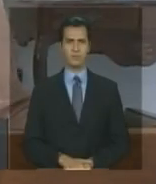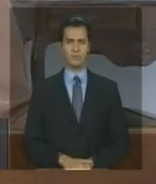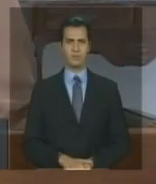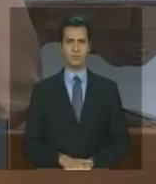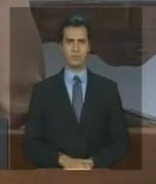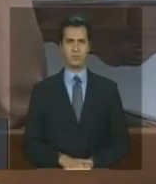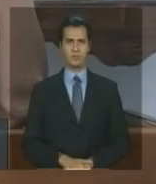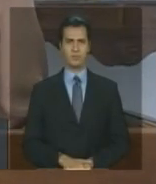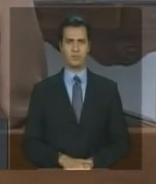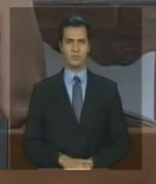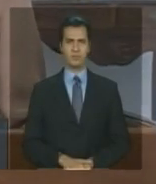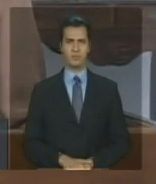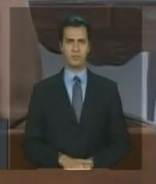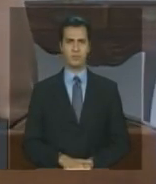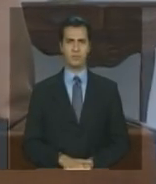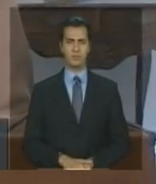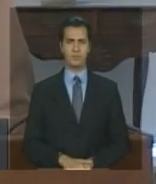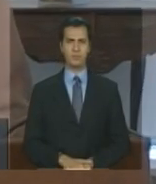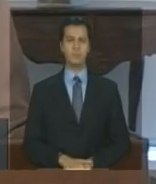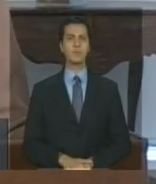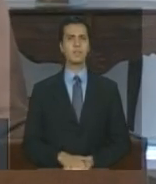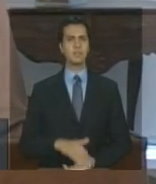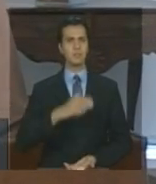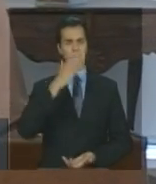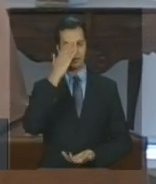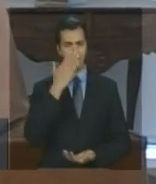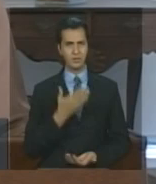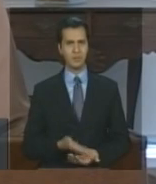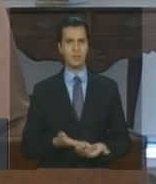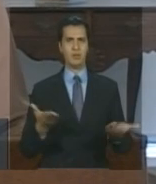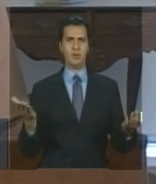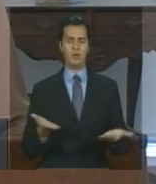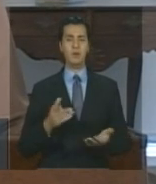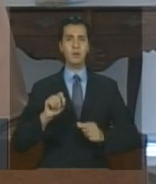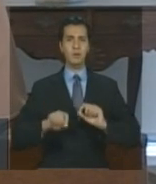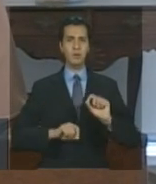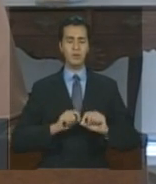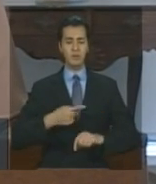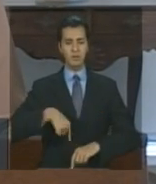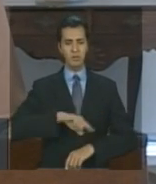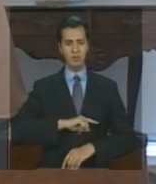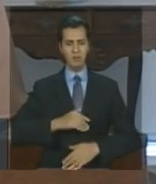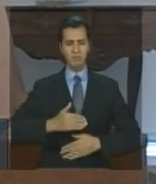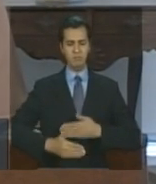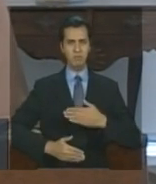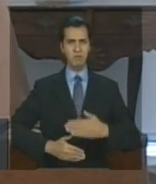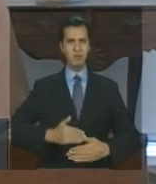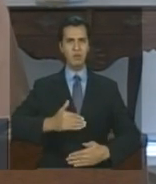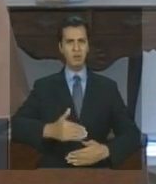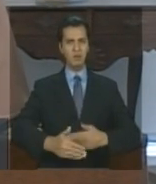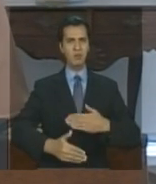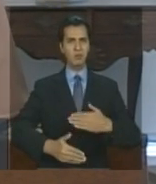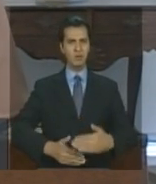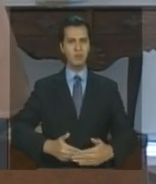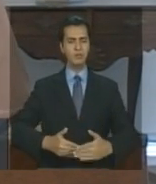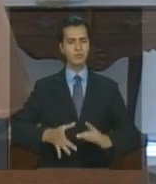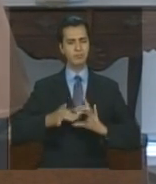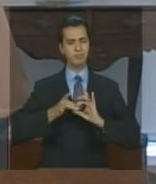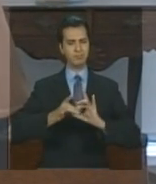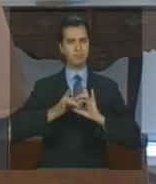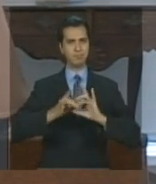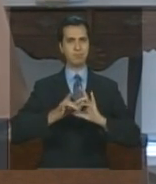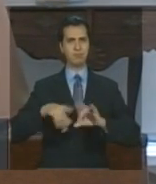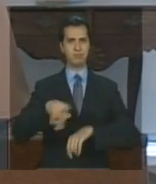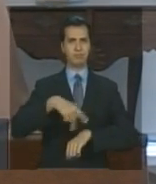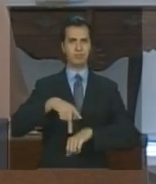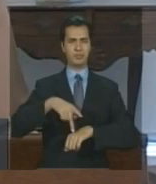que nós damos mais um passo na aproximação cada vez maior entre os nossos